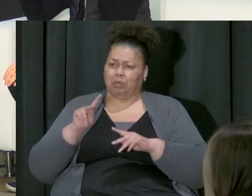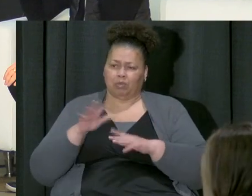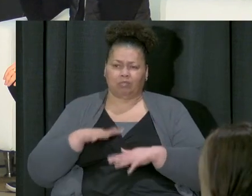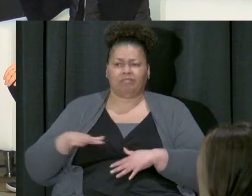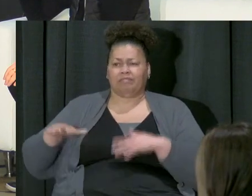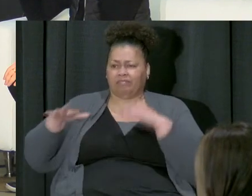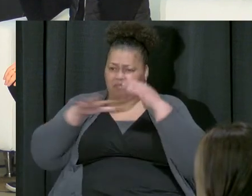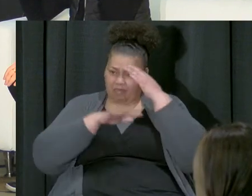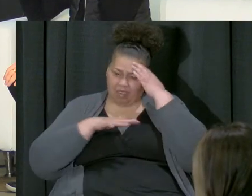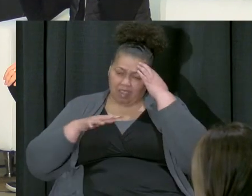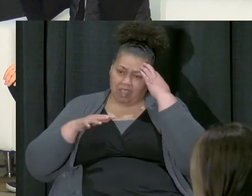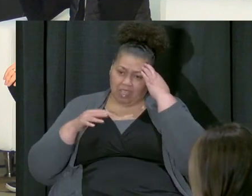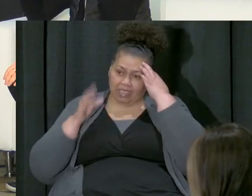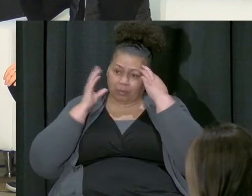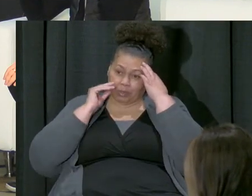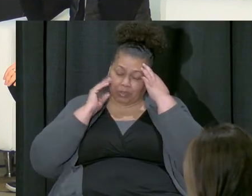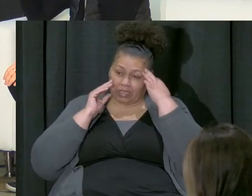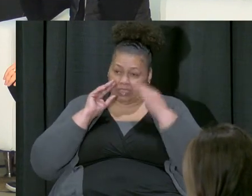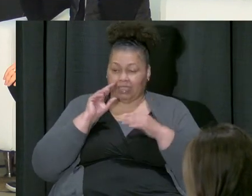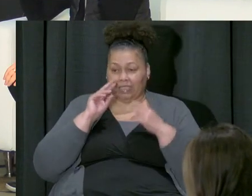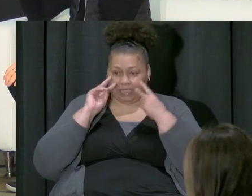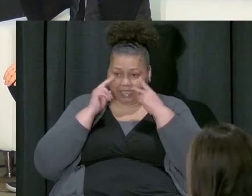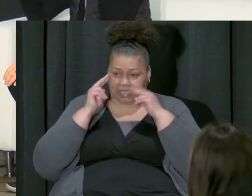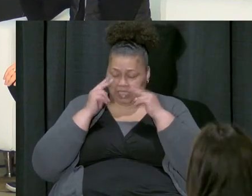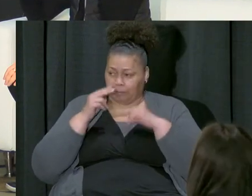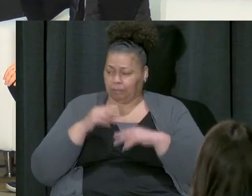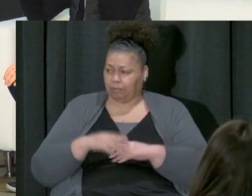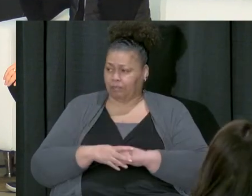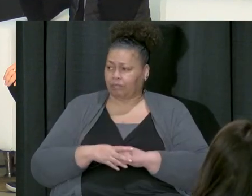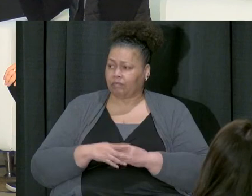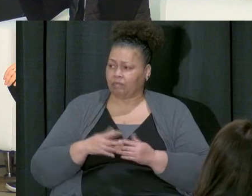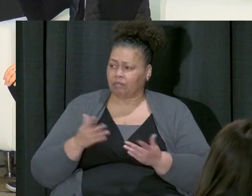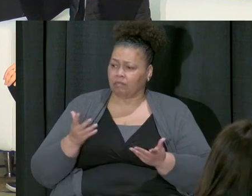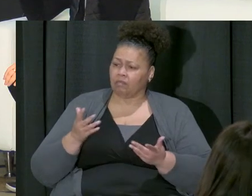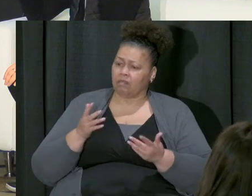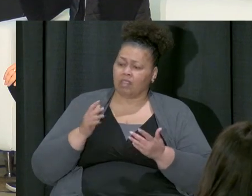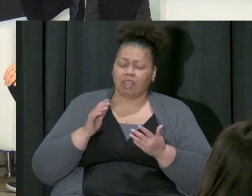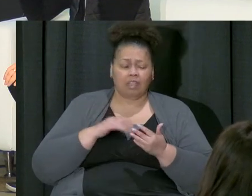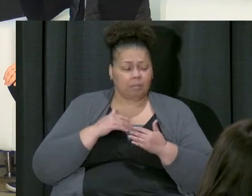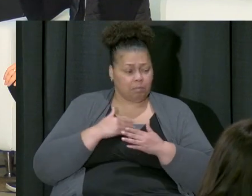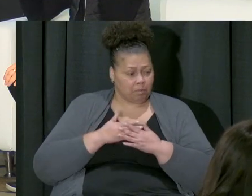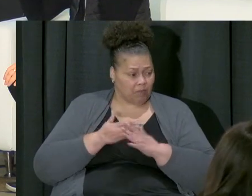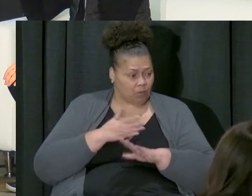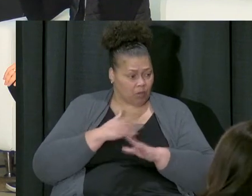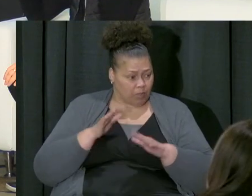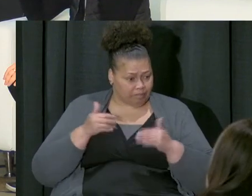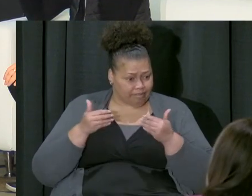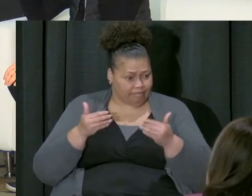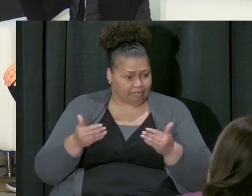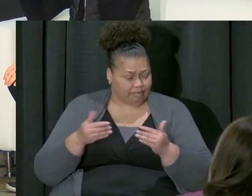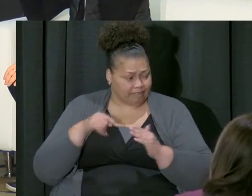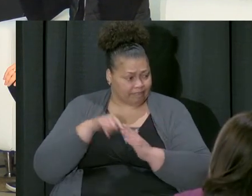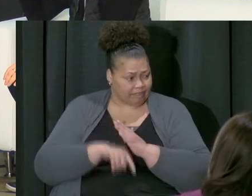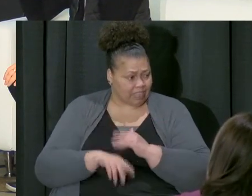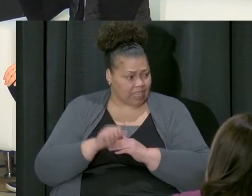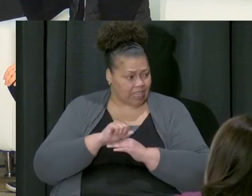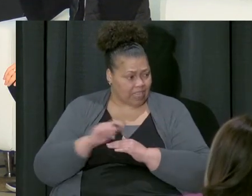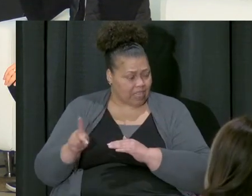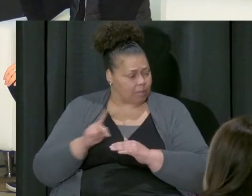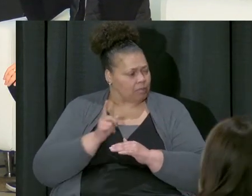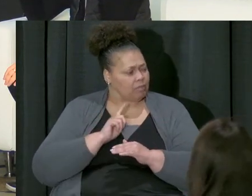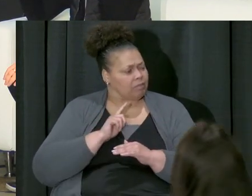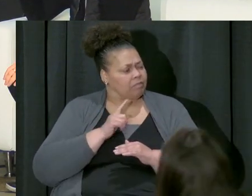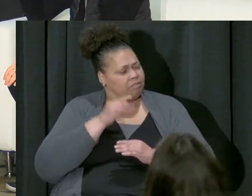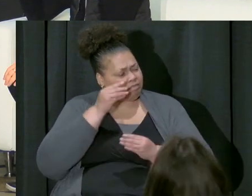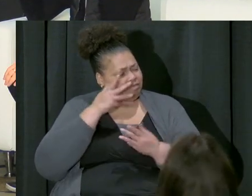But before we get a little bit more into MyDys, your app, can you give us a little bit more about your background? Where are you from? Where is the company based? Where